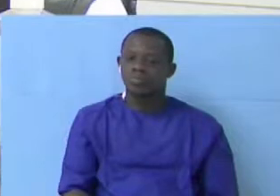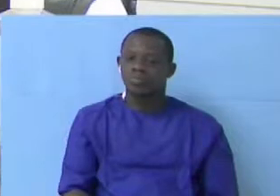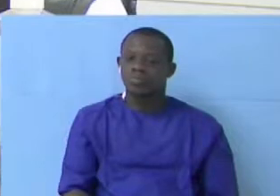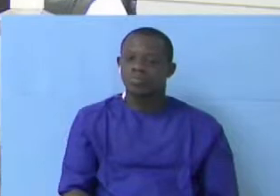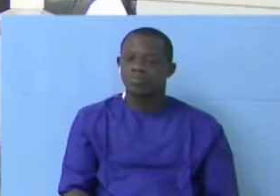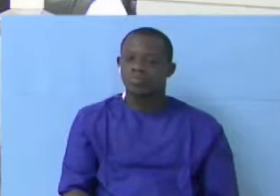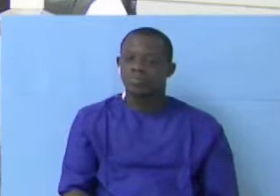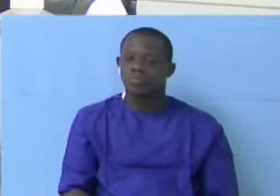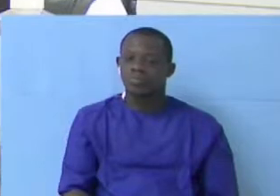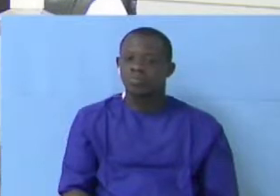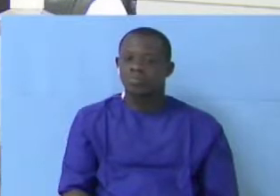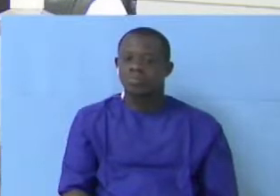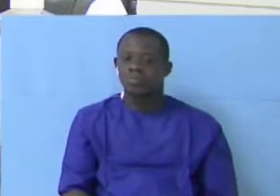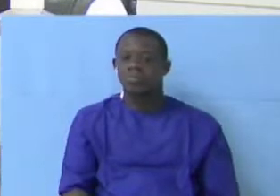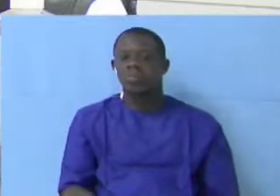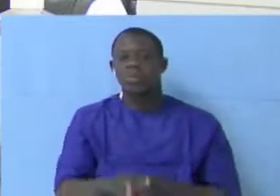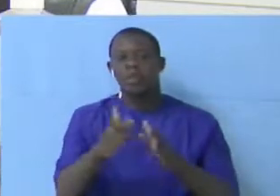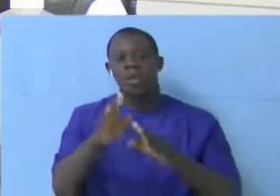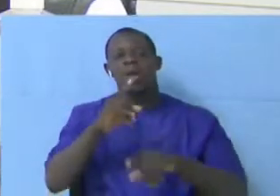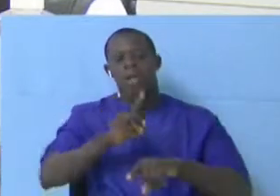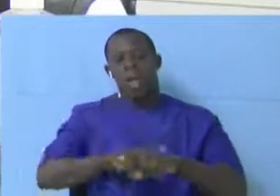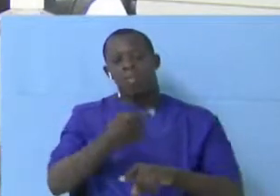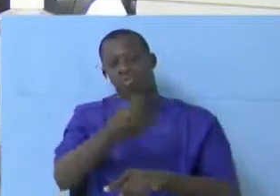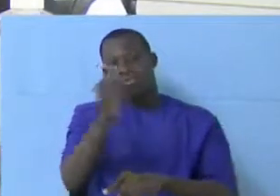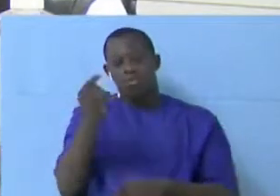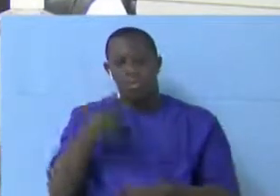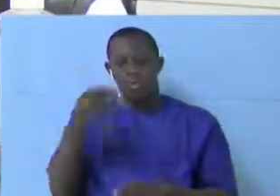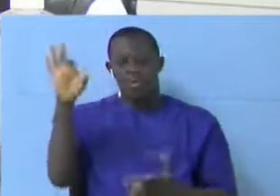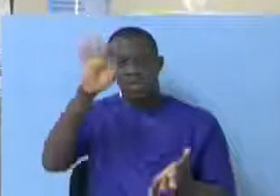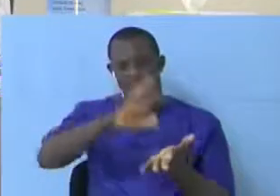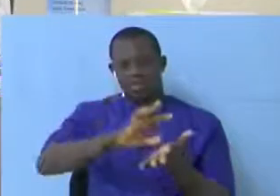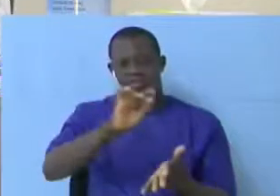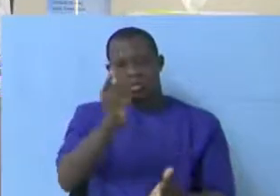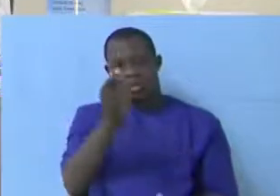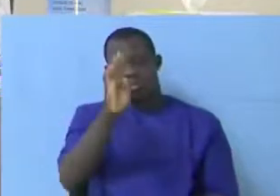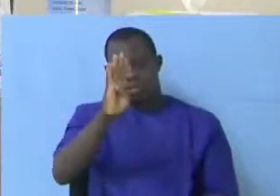By the time you people went to Bissau,